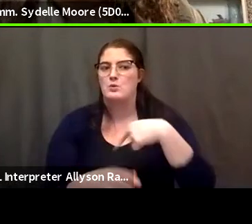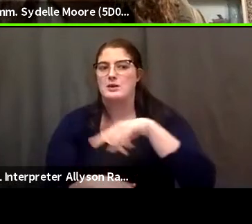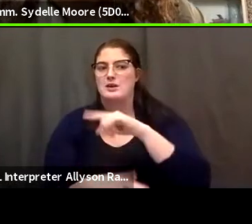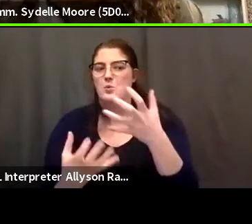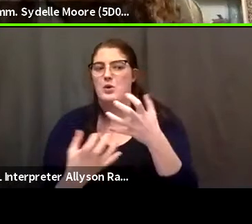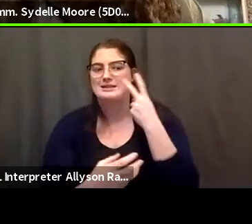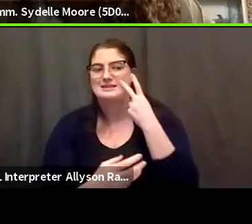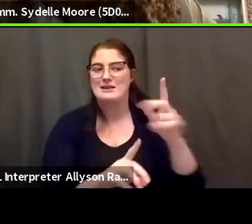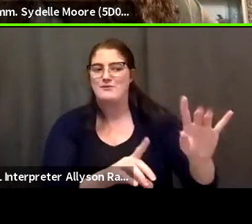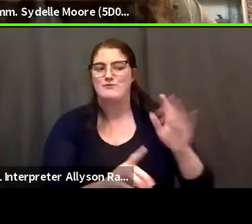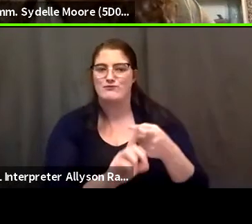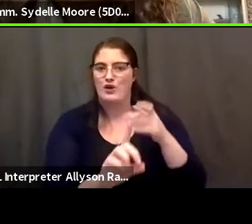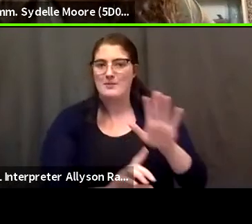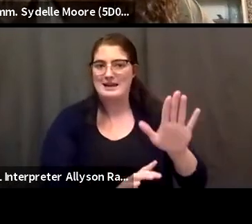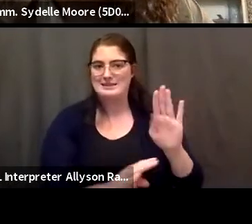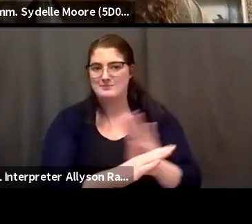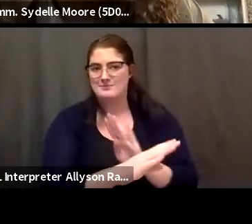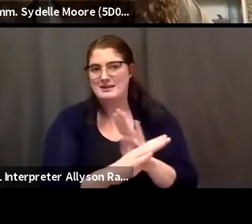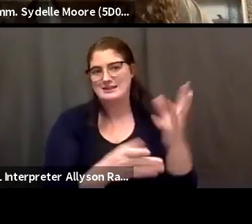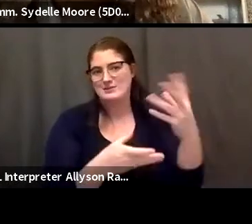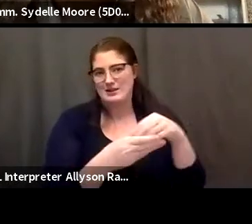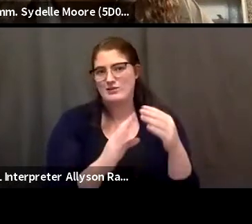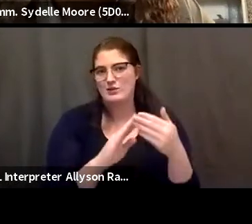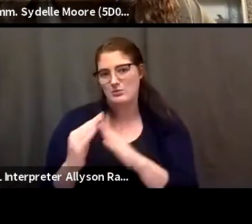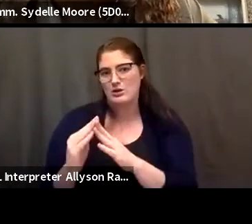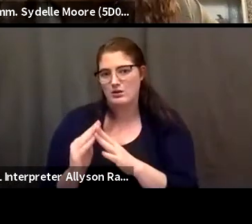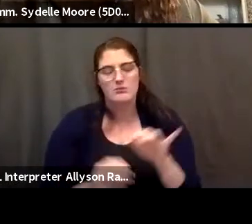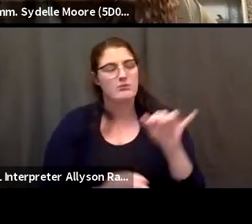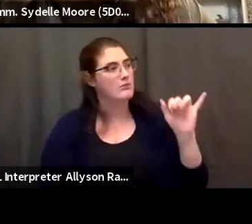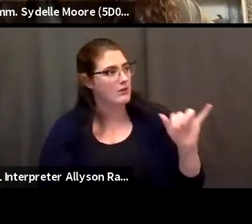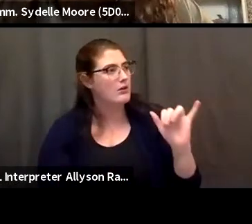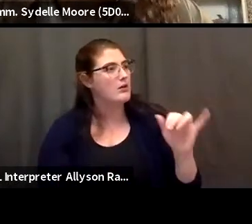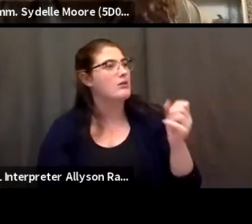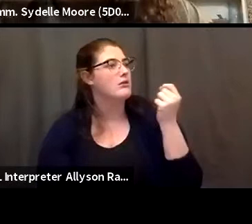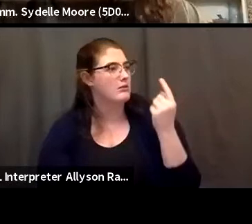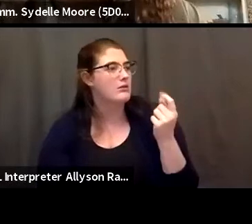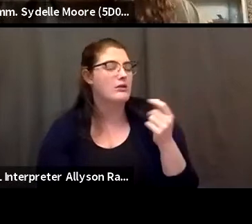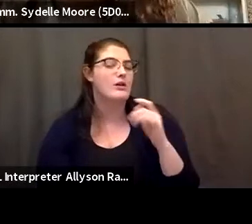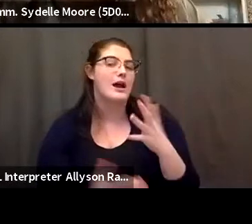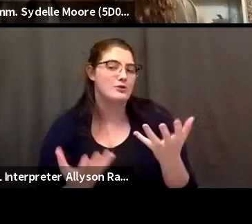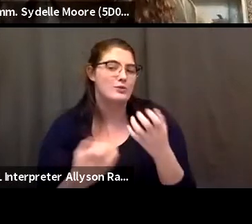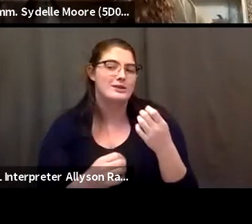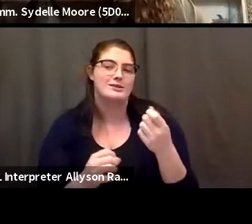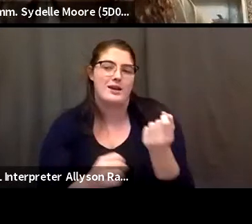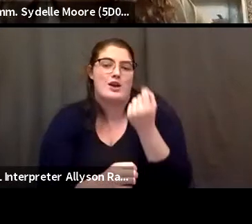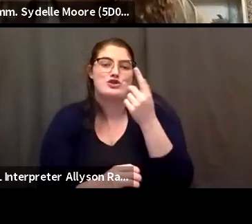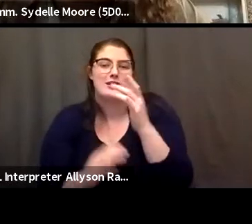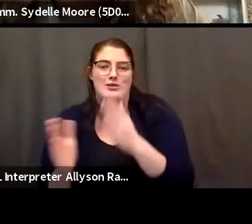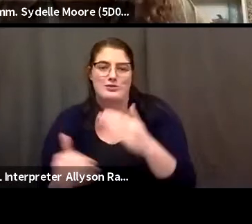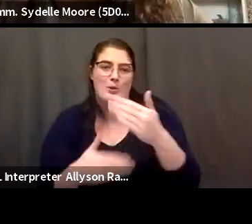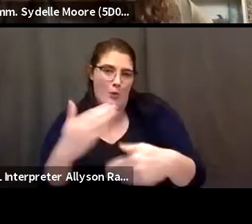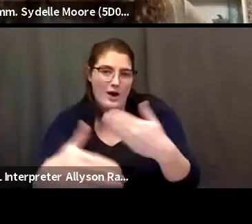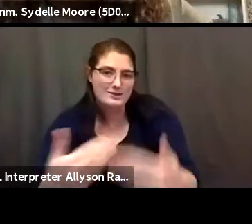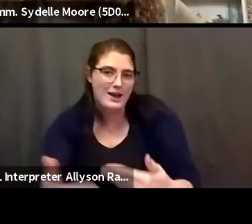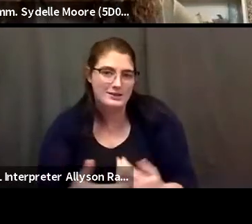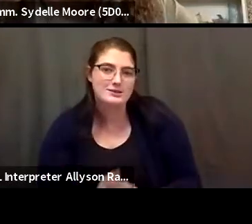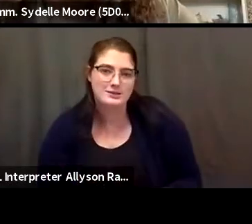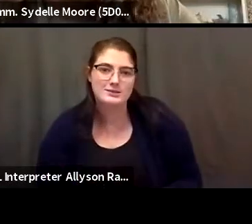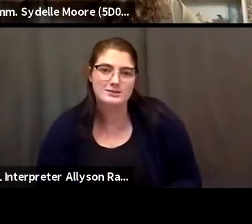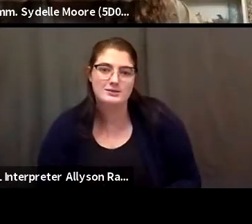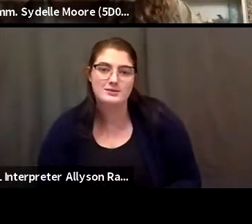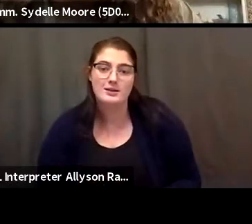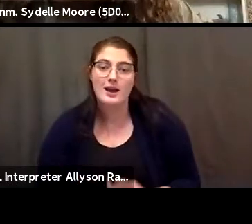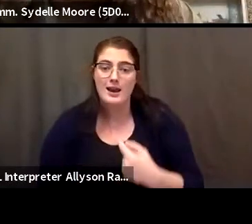community. Okay. I just wanted to get an understanding of the process. Now,